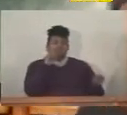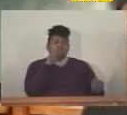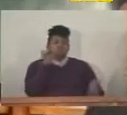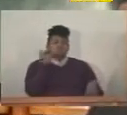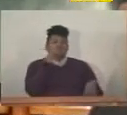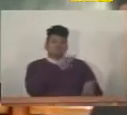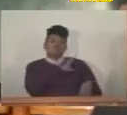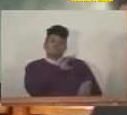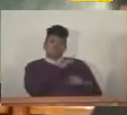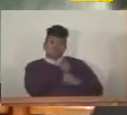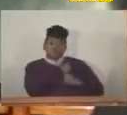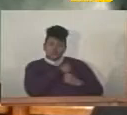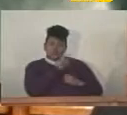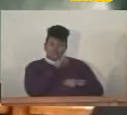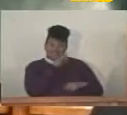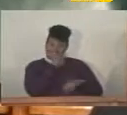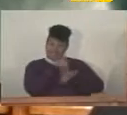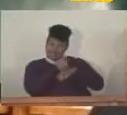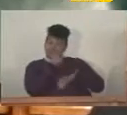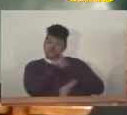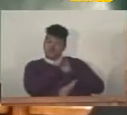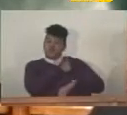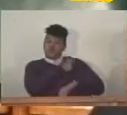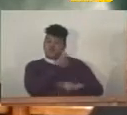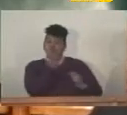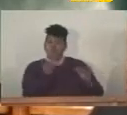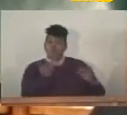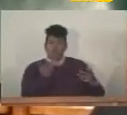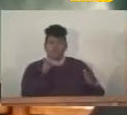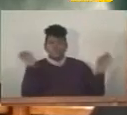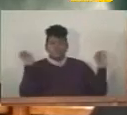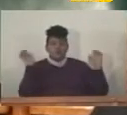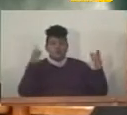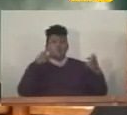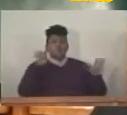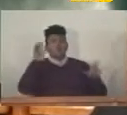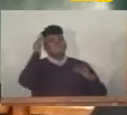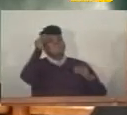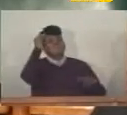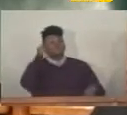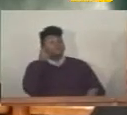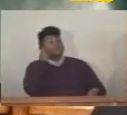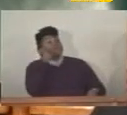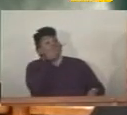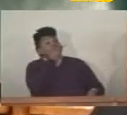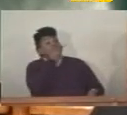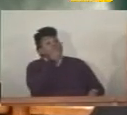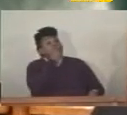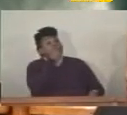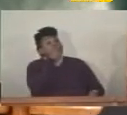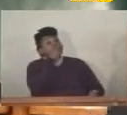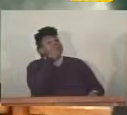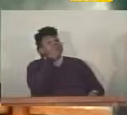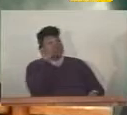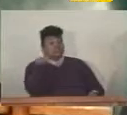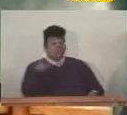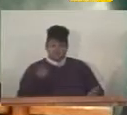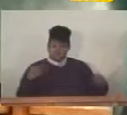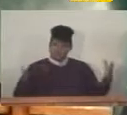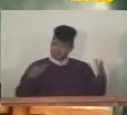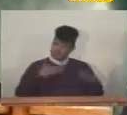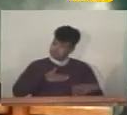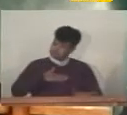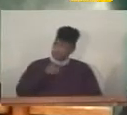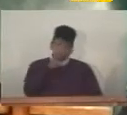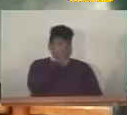JDF, specifically in respect of the state of emergency, to allow for information to be shared. And we encourage them to continue to do